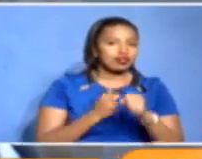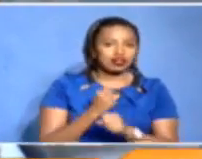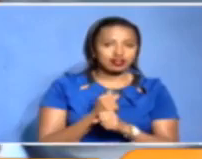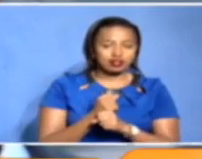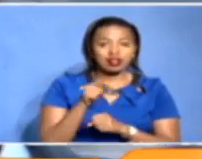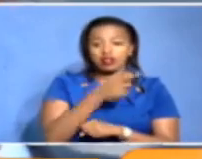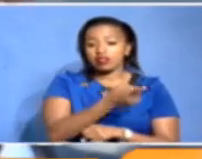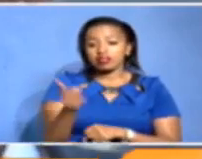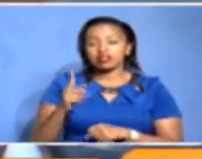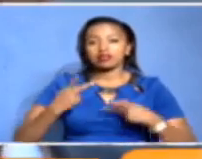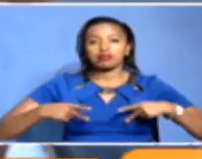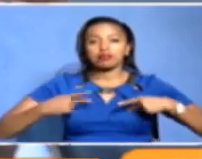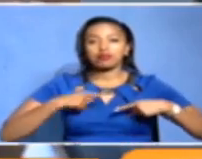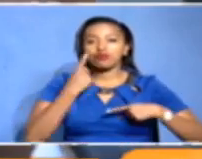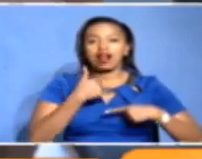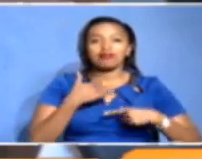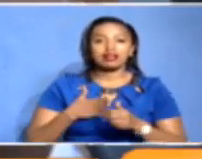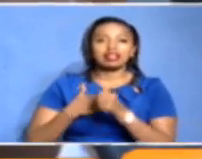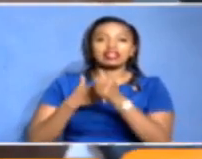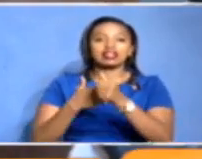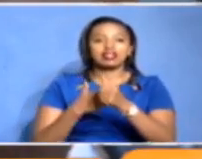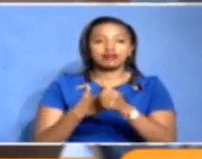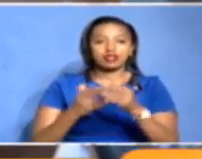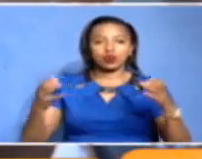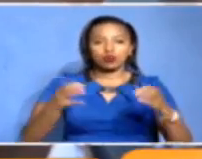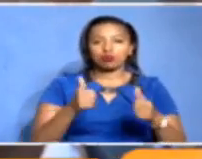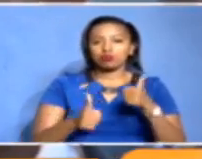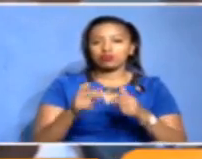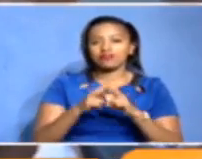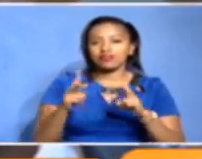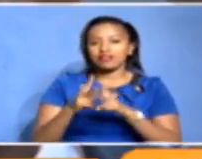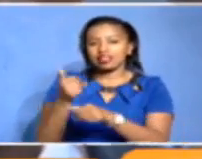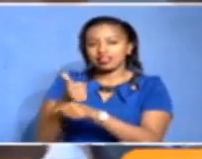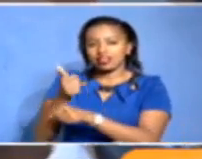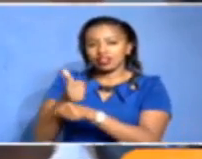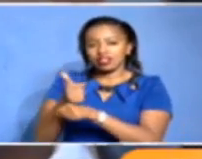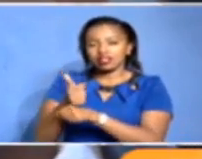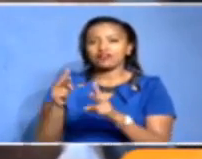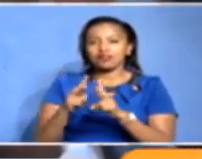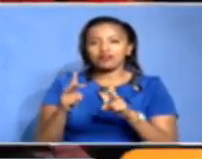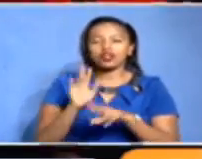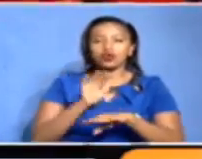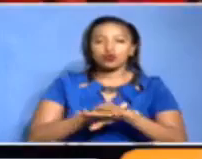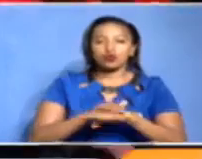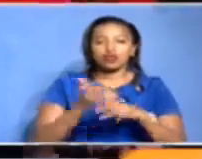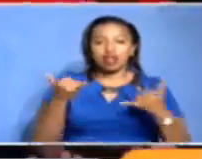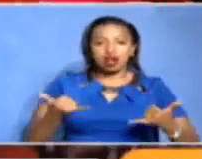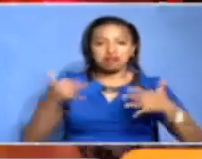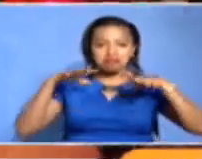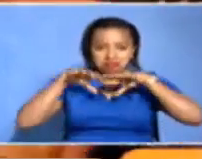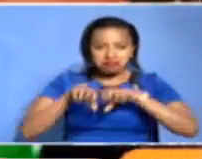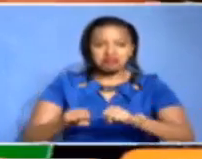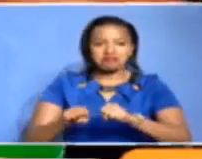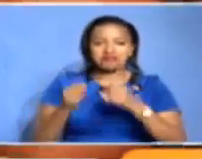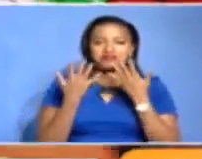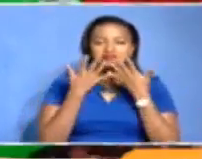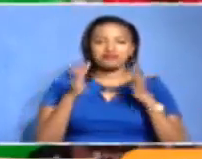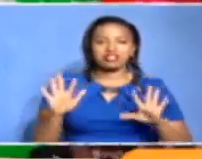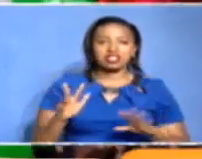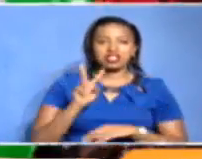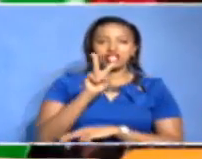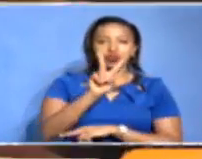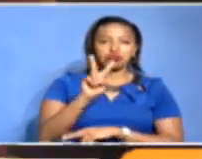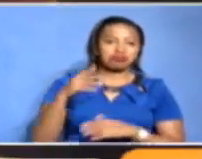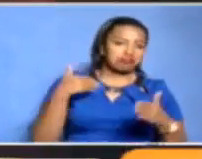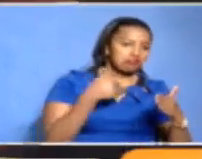These are the people who have been leading the rings that are very dangerous, and it is good that they are now being apprehended. Sasa wawili hao watafikishwa